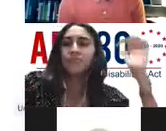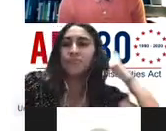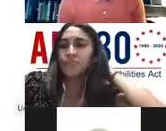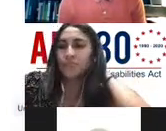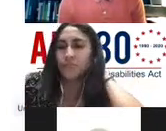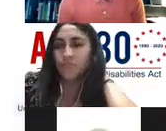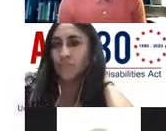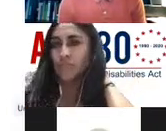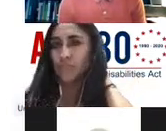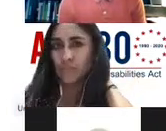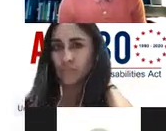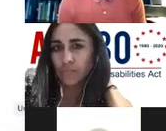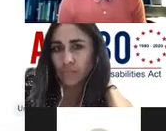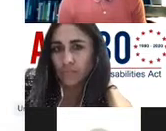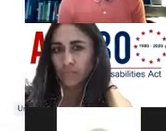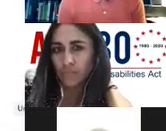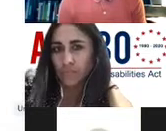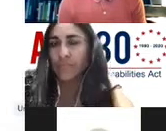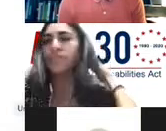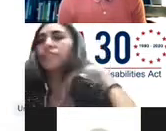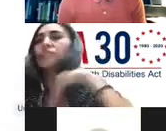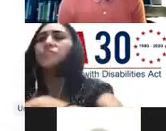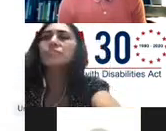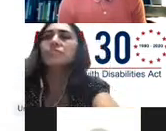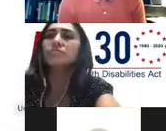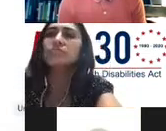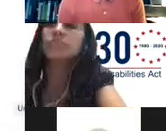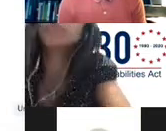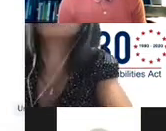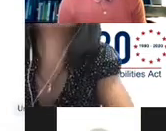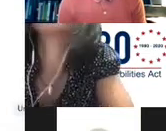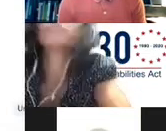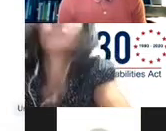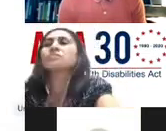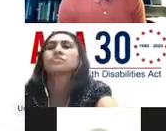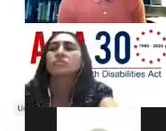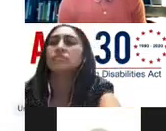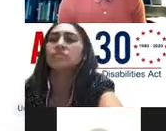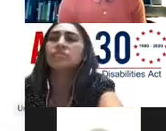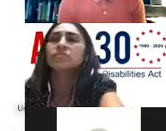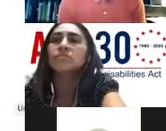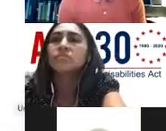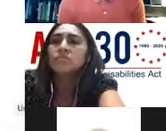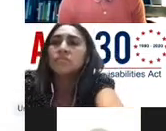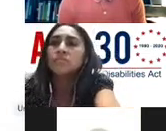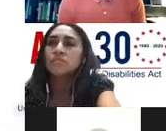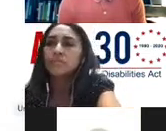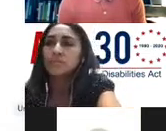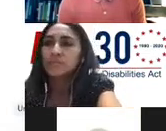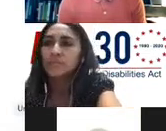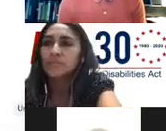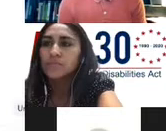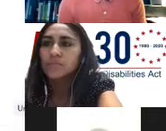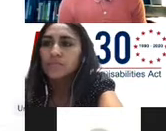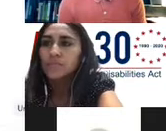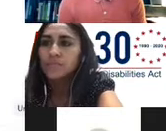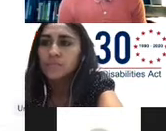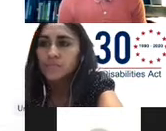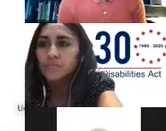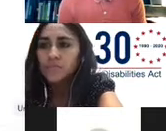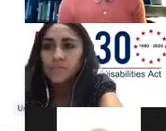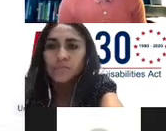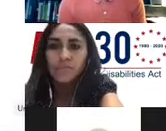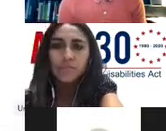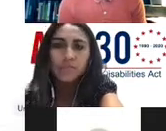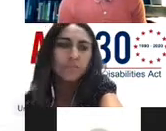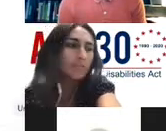you first open the chat box, whatever you type in there will be seen by everyone on the meeting, okay? There's other options in here as